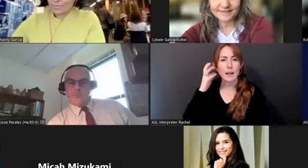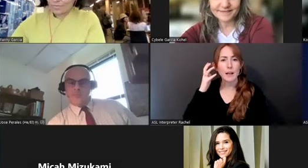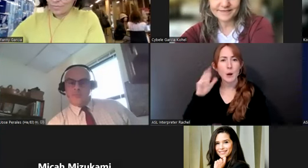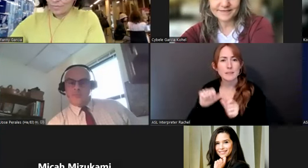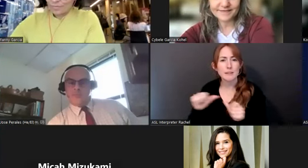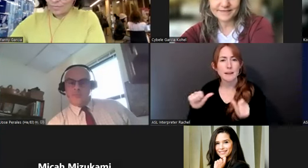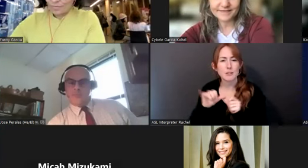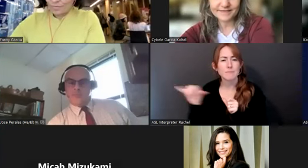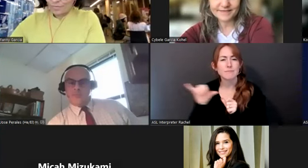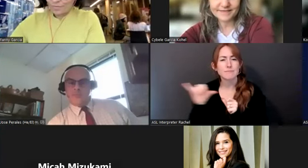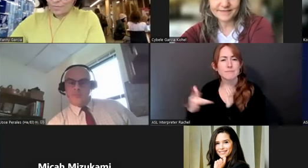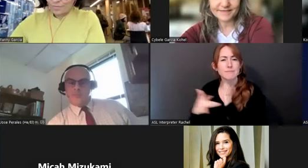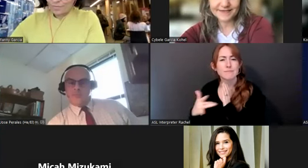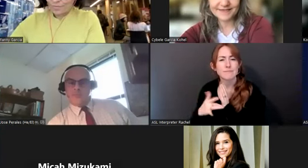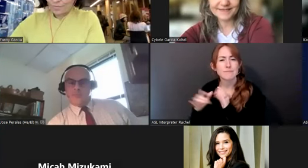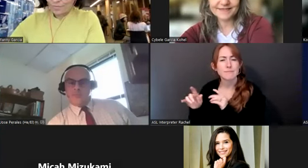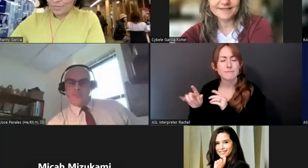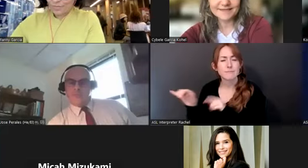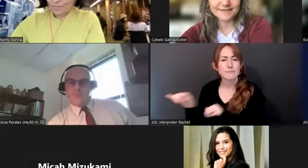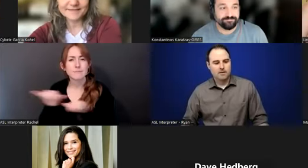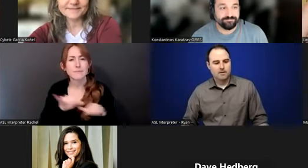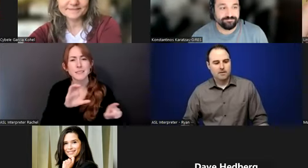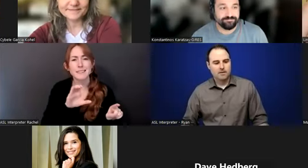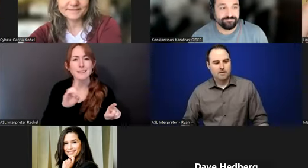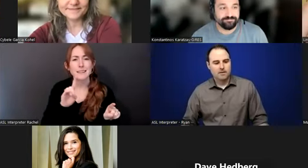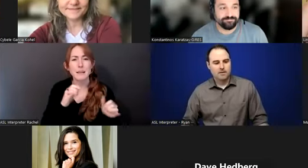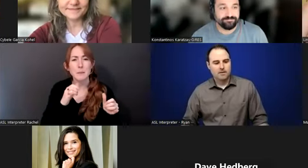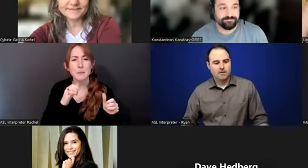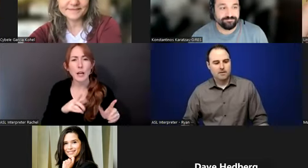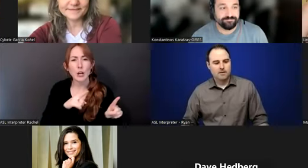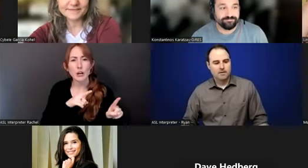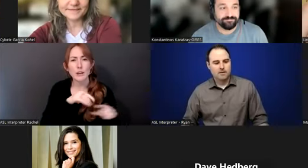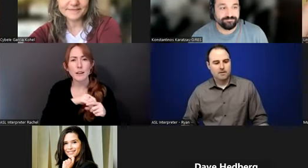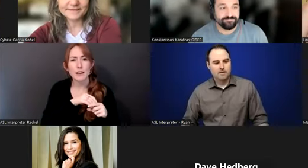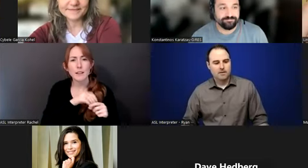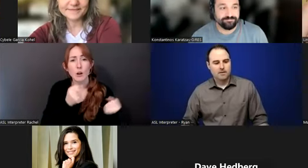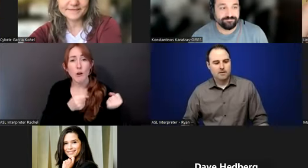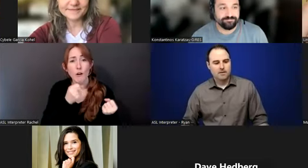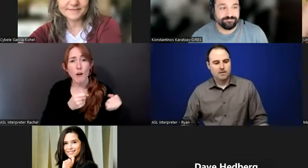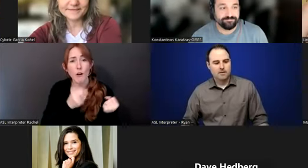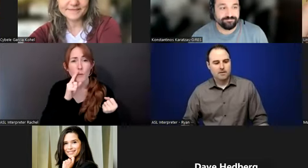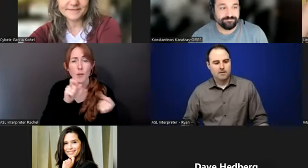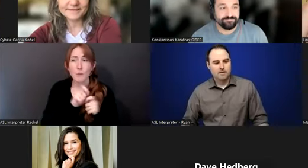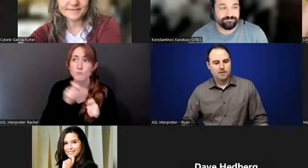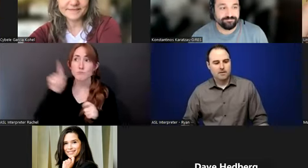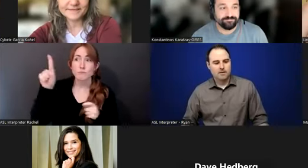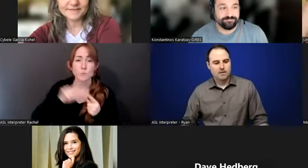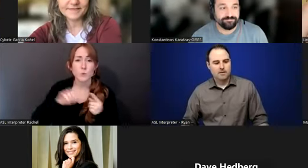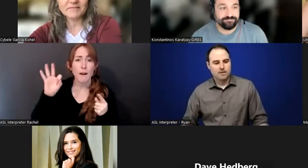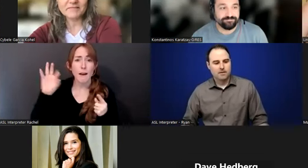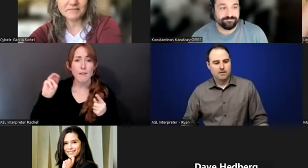use when we had CD players in our cars, right? And it would like broadcast it to an FM station. So there's, they're